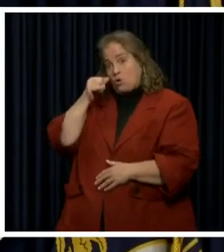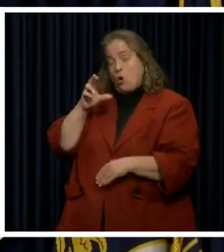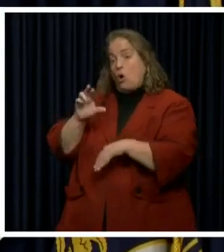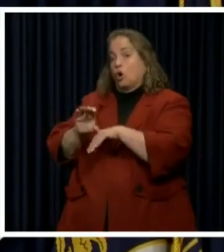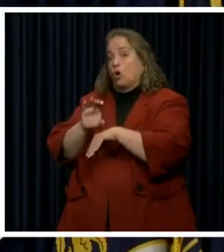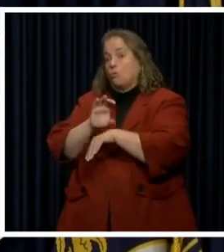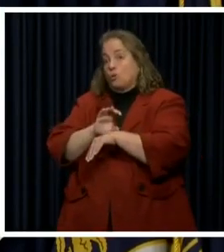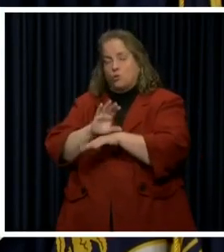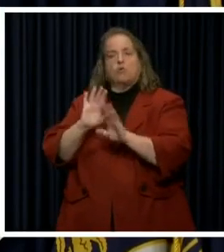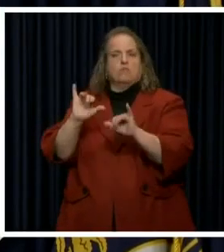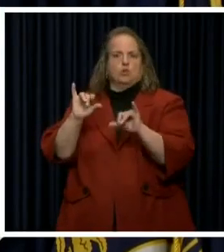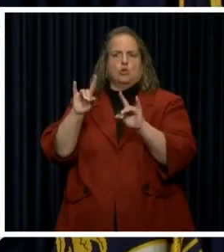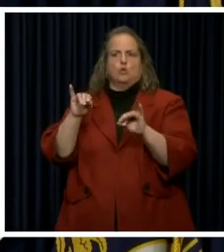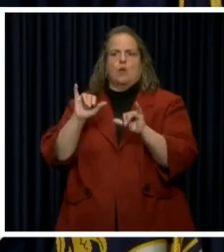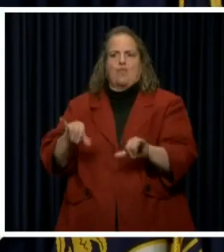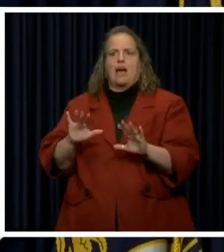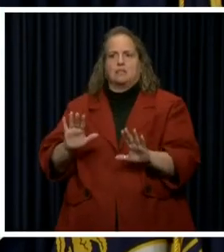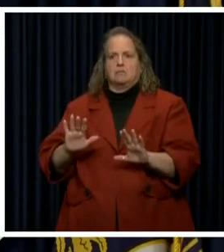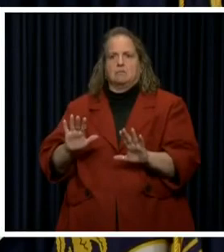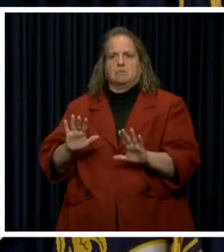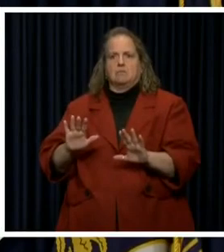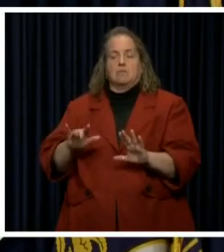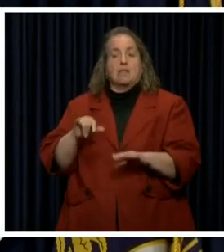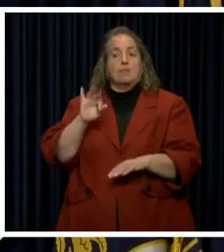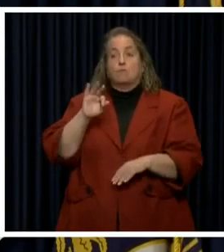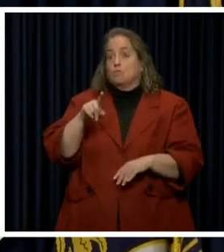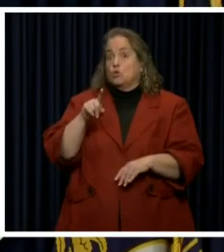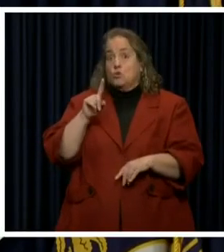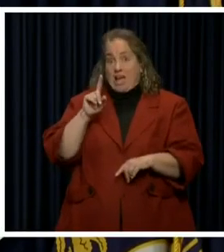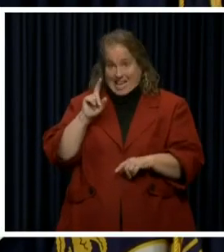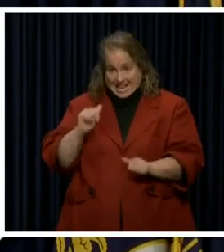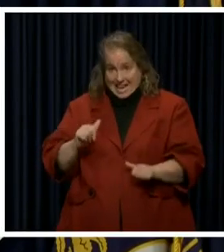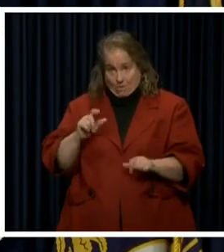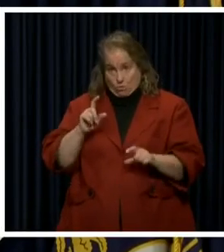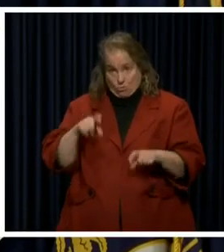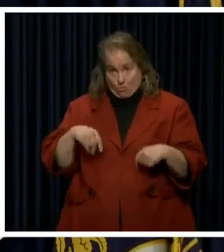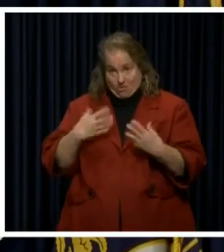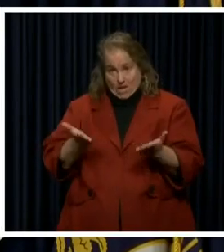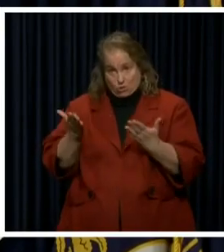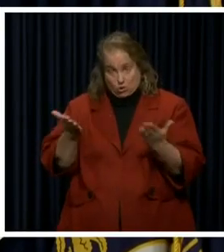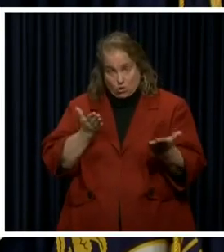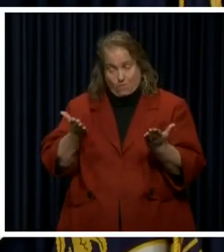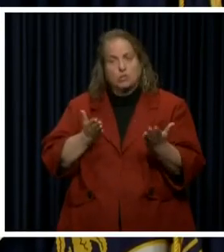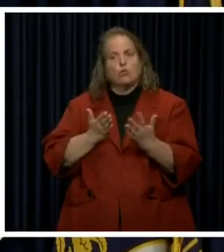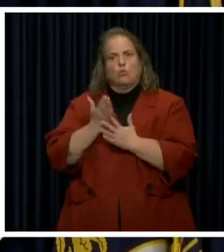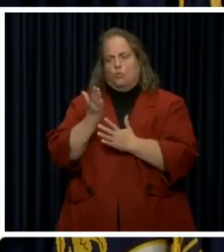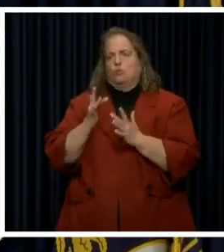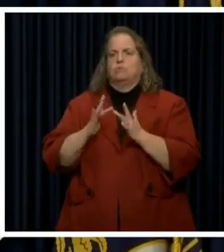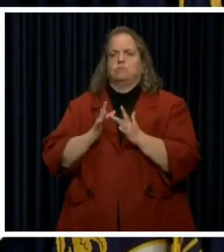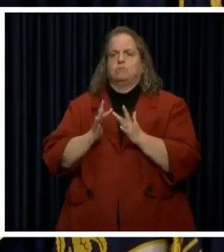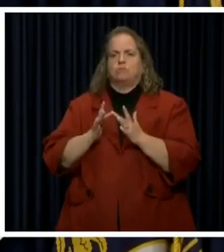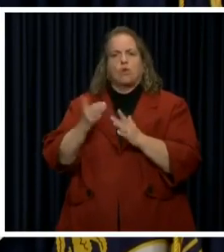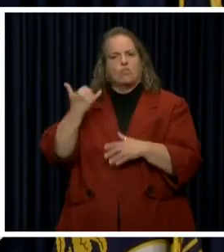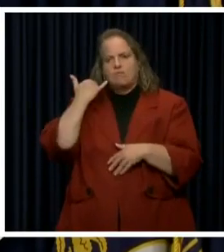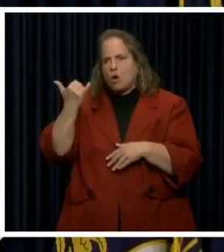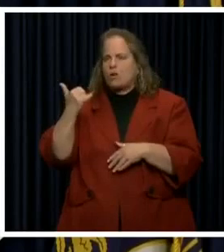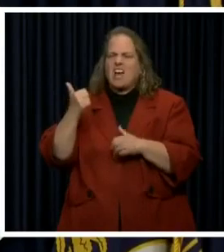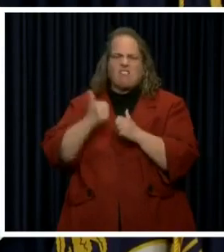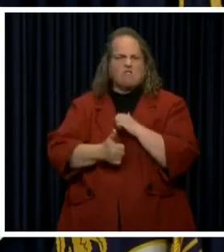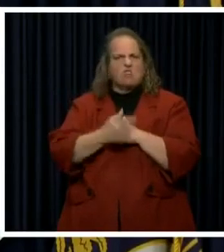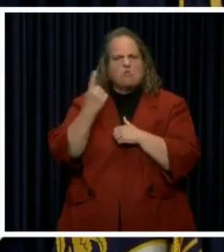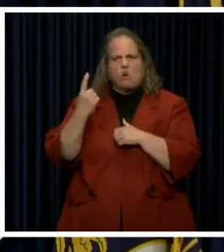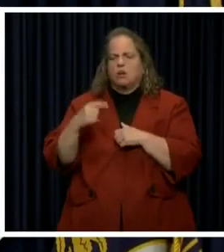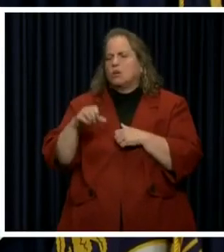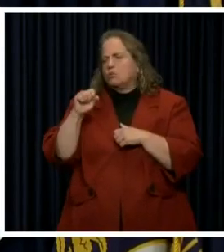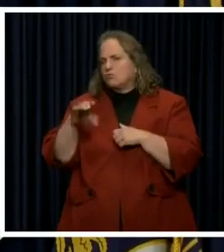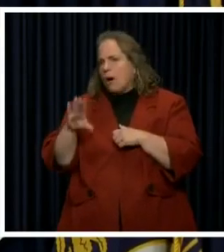what we're asking everybody else to do, which is every service we can provide digitally or over the phone or through a Dropbox or